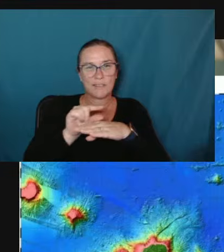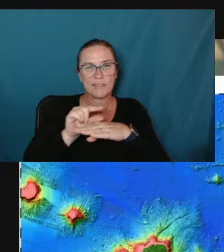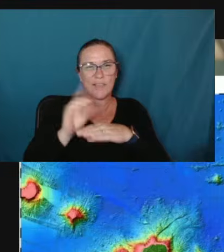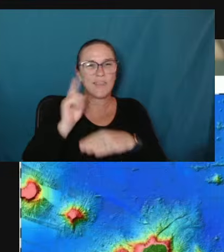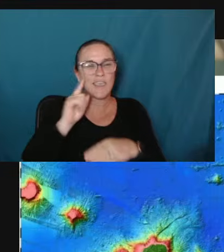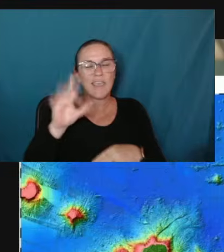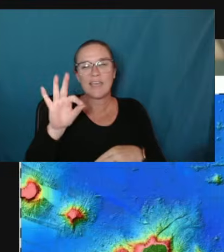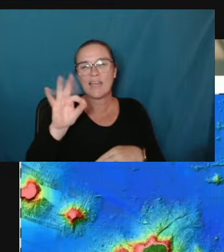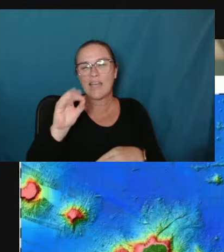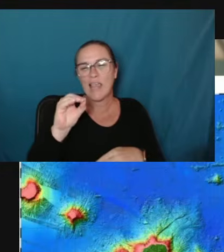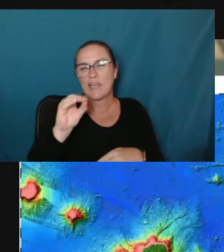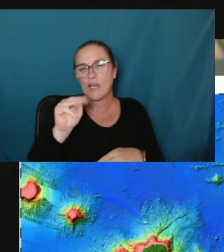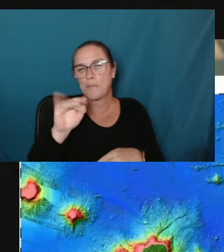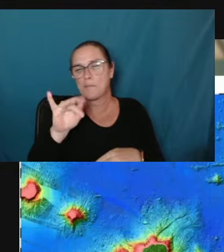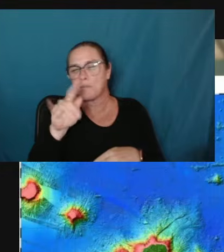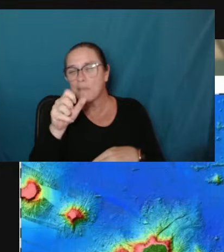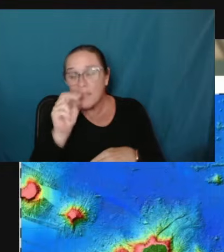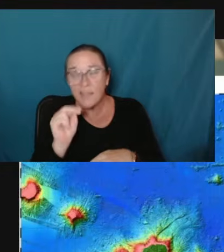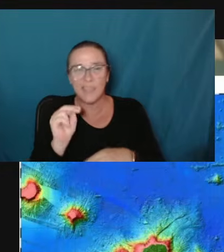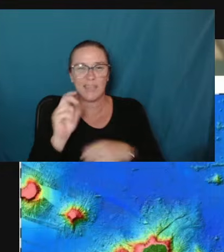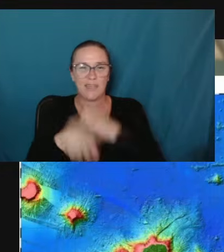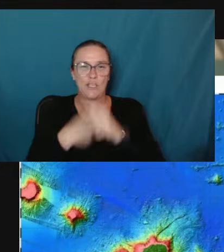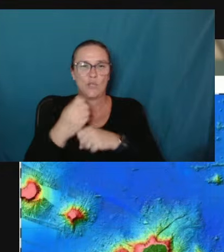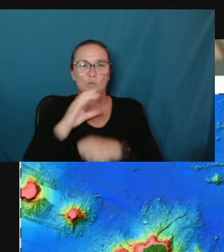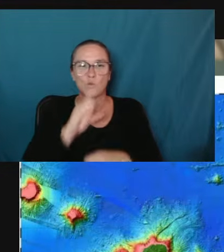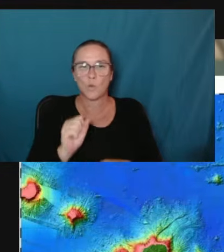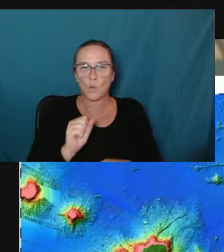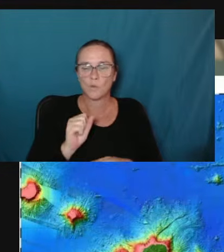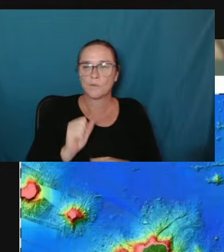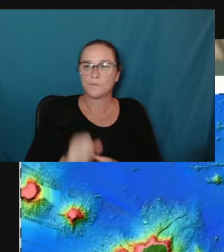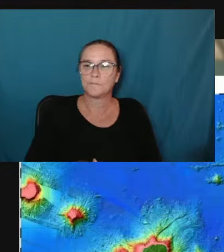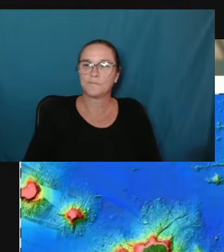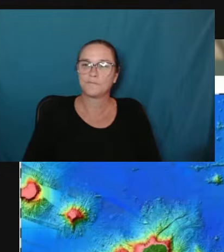years old underneath the islands, give or take a few decades.